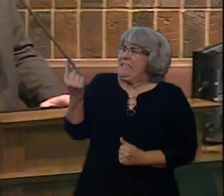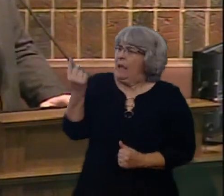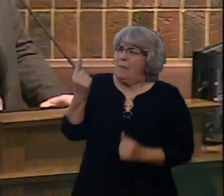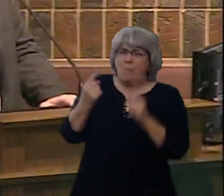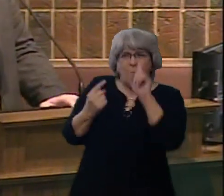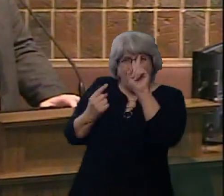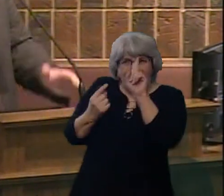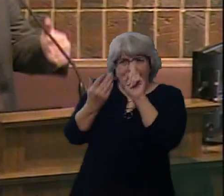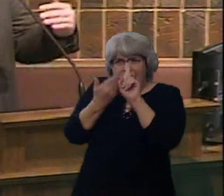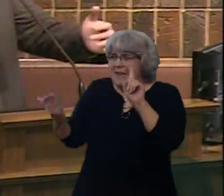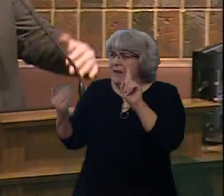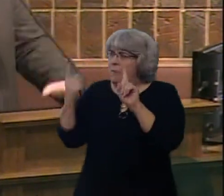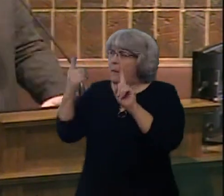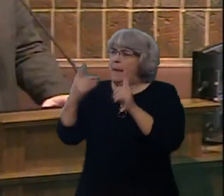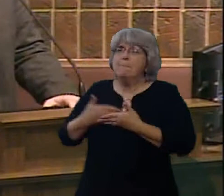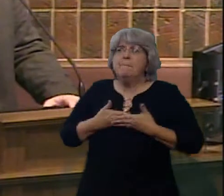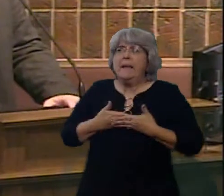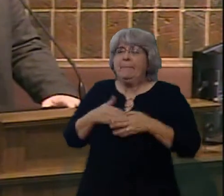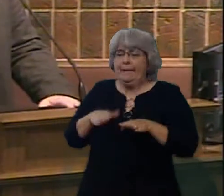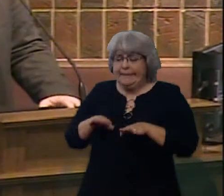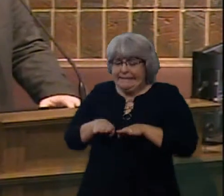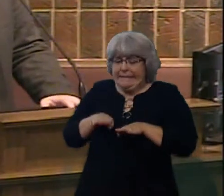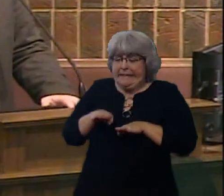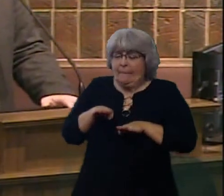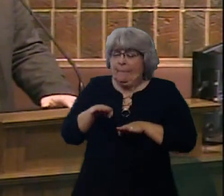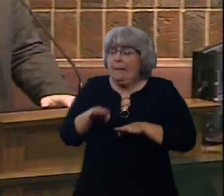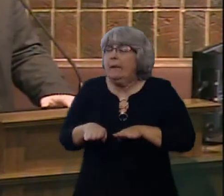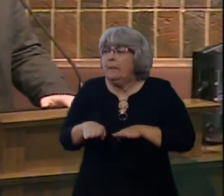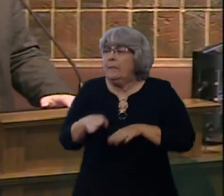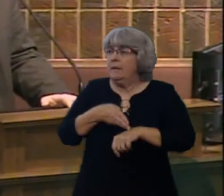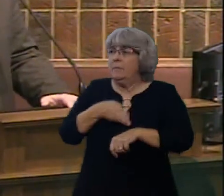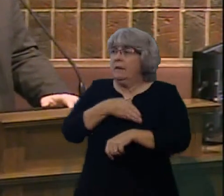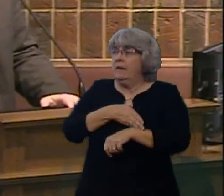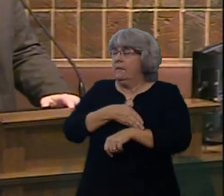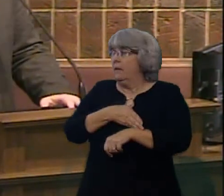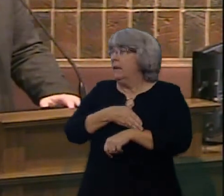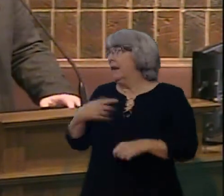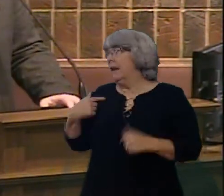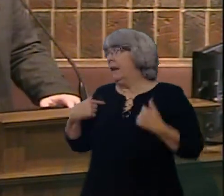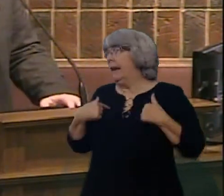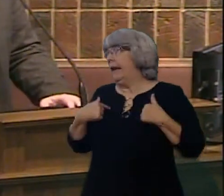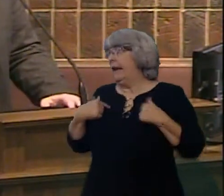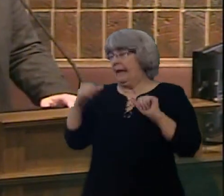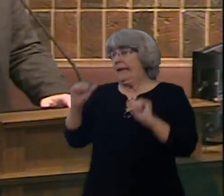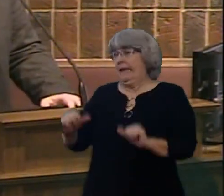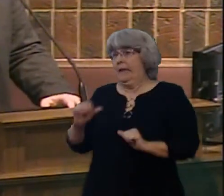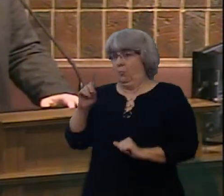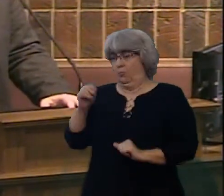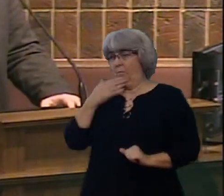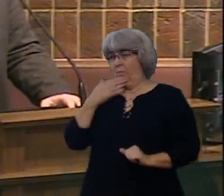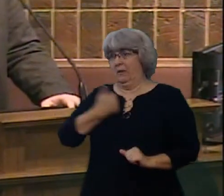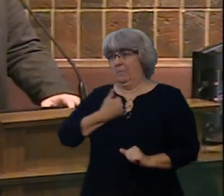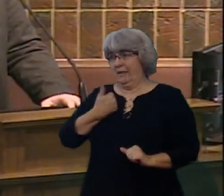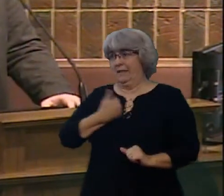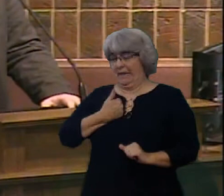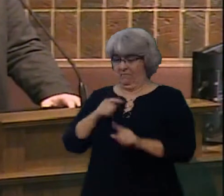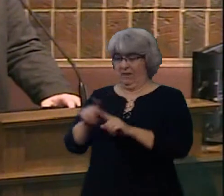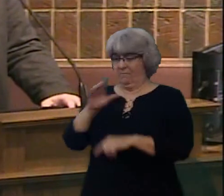one step, one baby step, just a little bit better. I know I can do to be a lot better as a Christian.